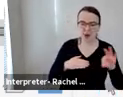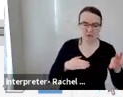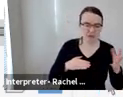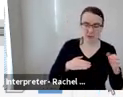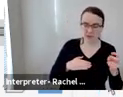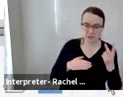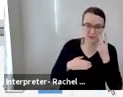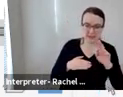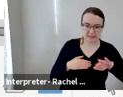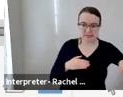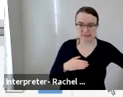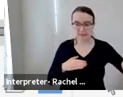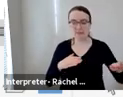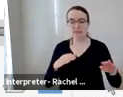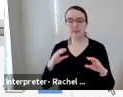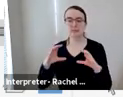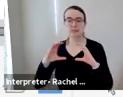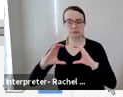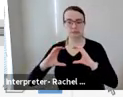one.